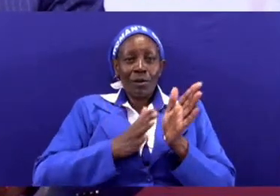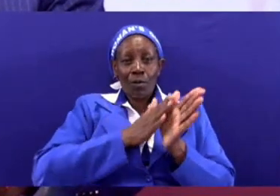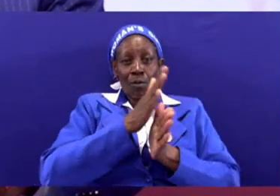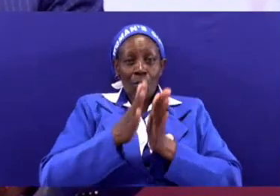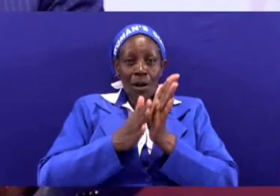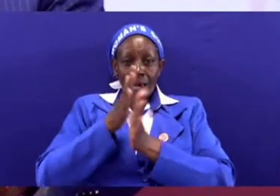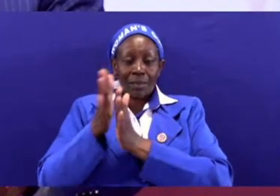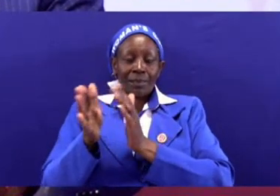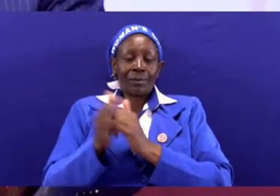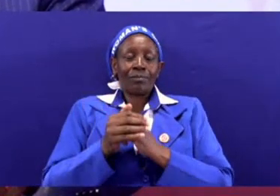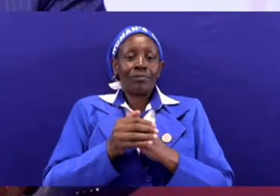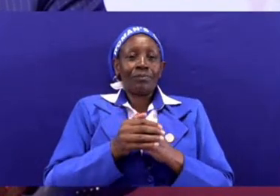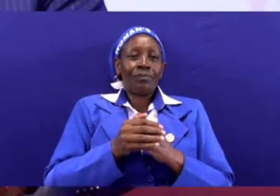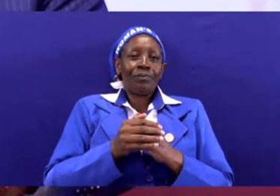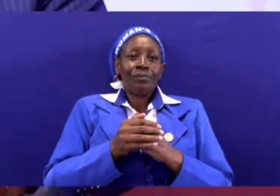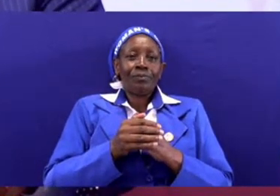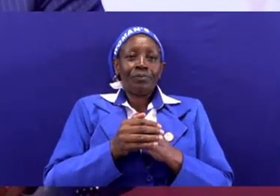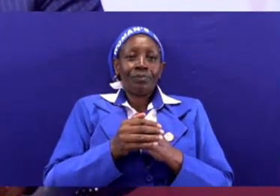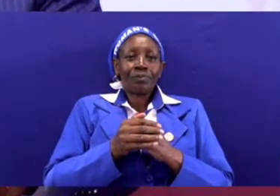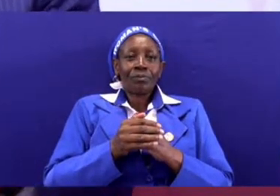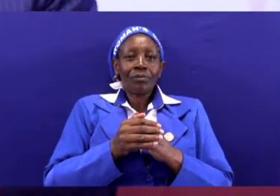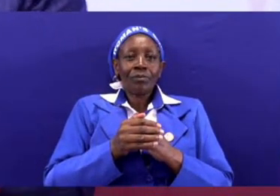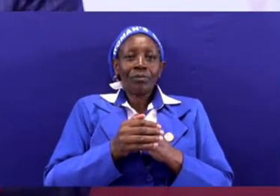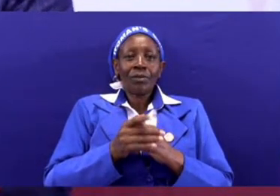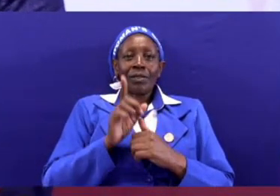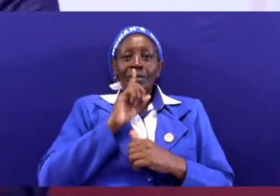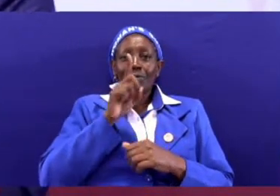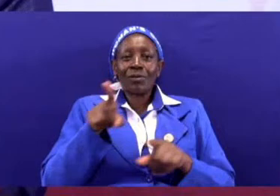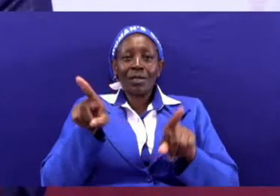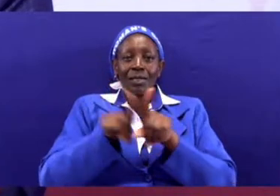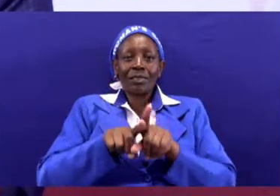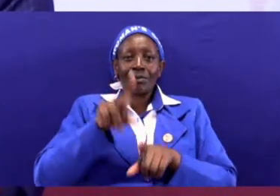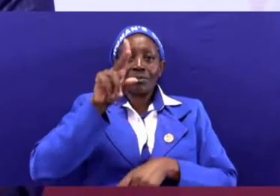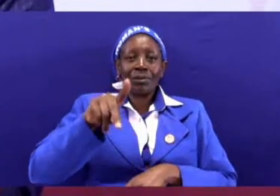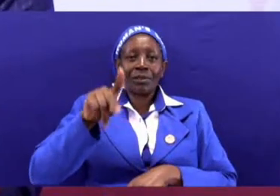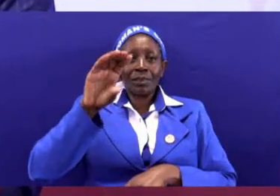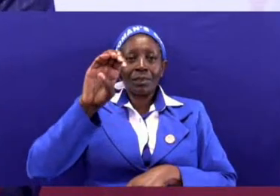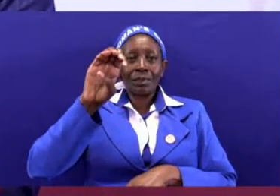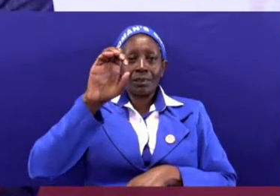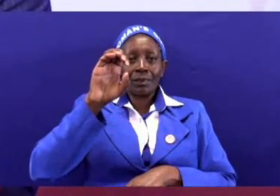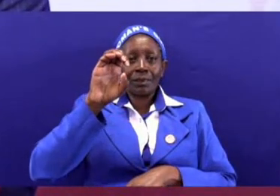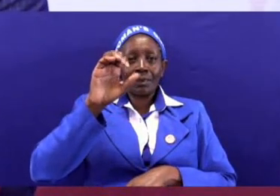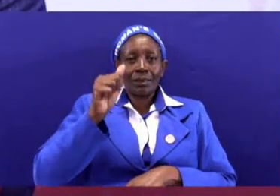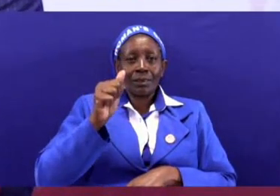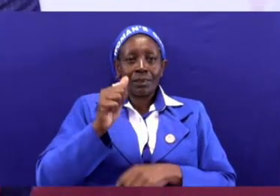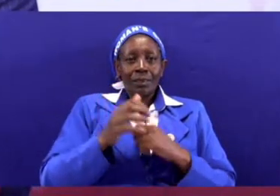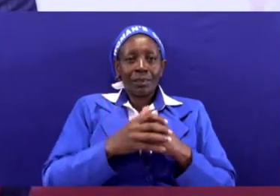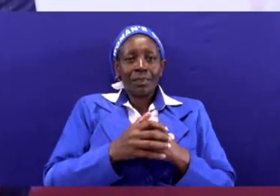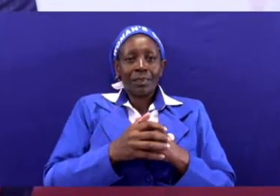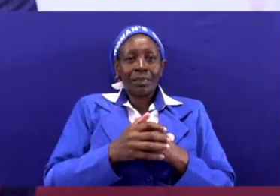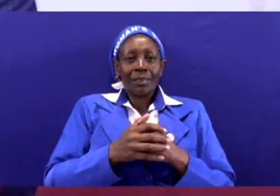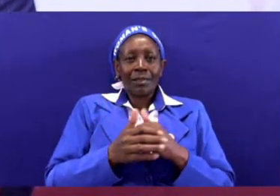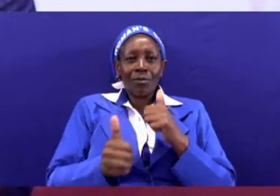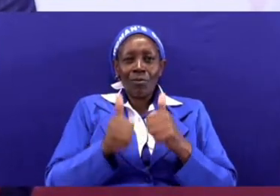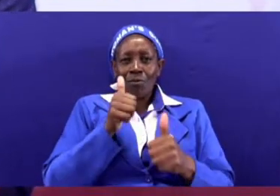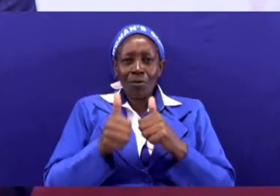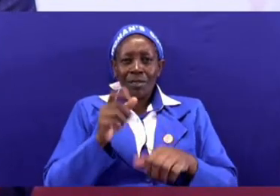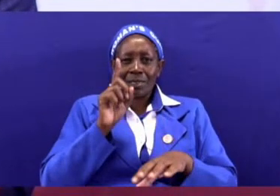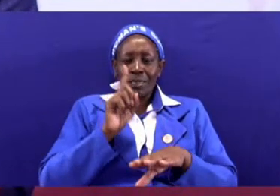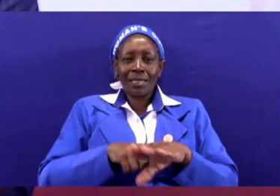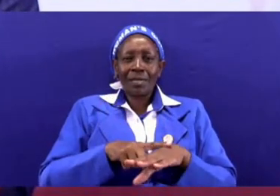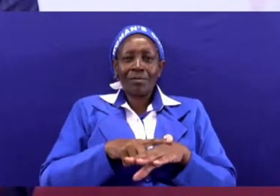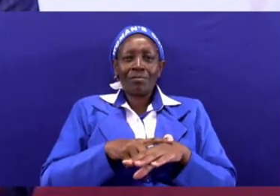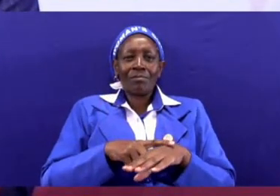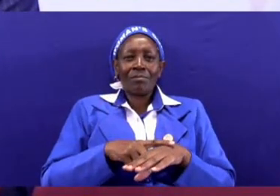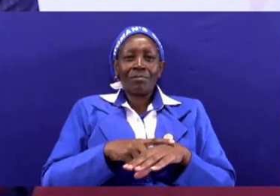methods. So as a Presbyterian Church of East Africa, brothers and sisters, what season are we in?